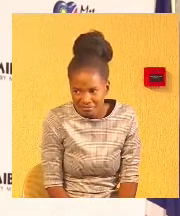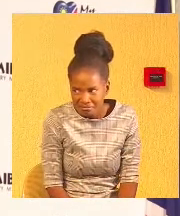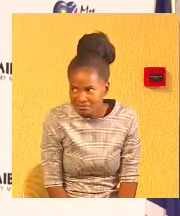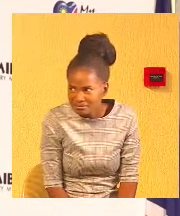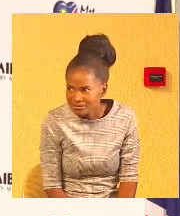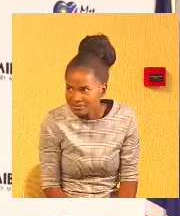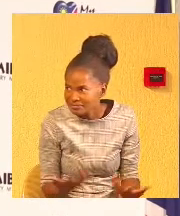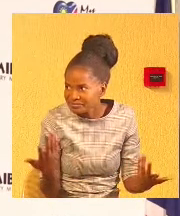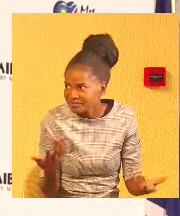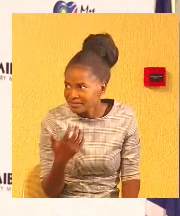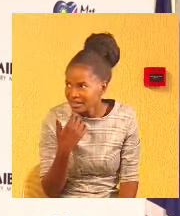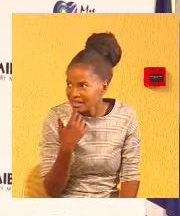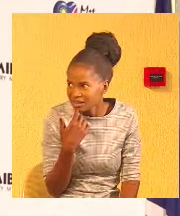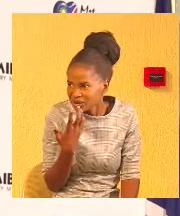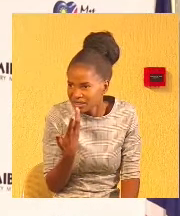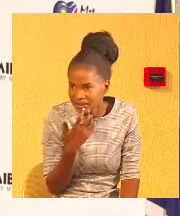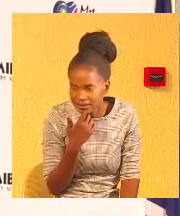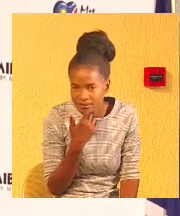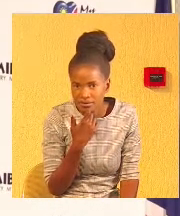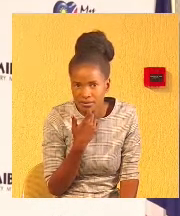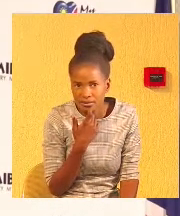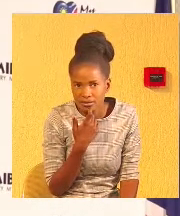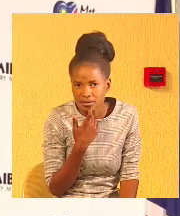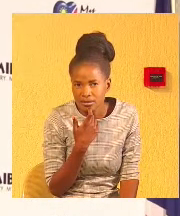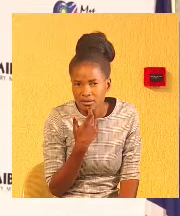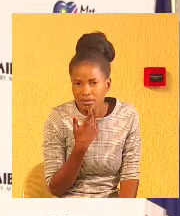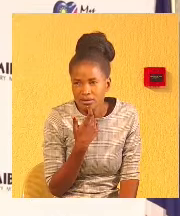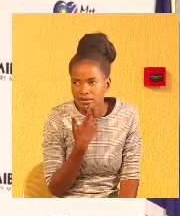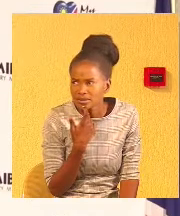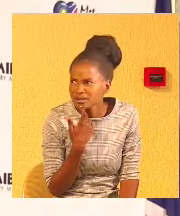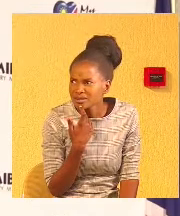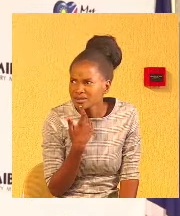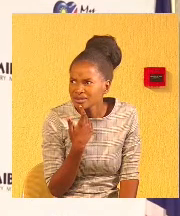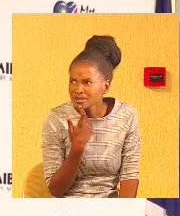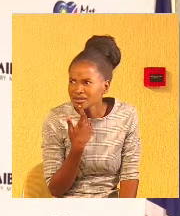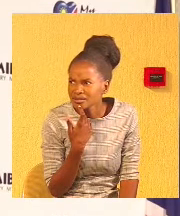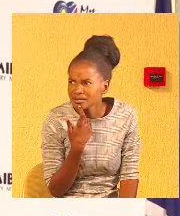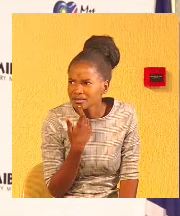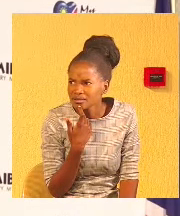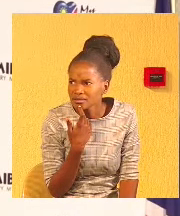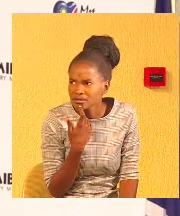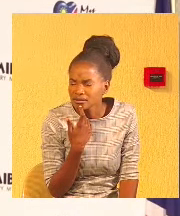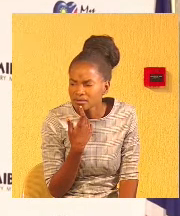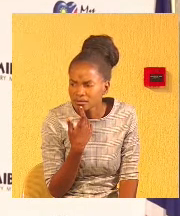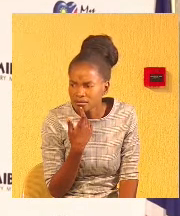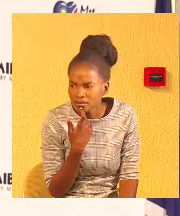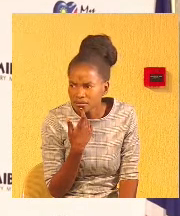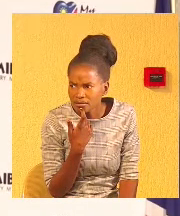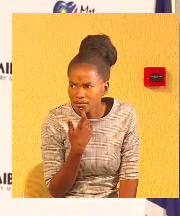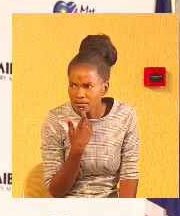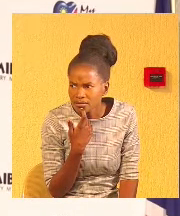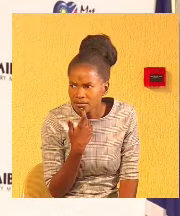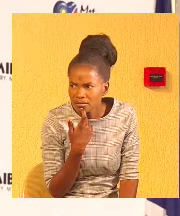the crop and the vegetables can reach the society? Mr. Shapumba, could you just ask your question again, but just